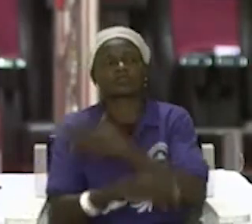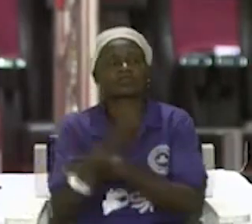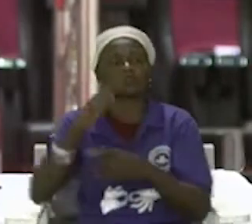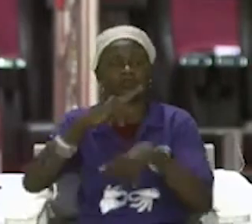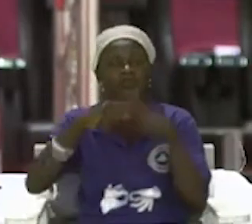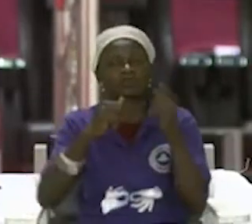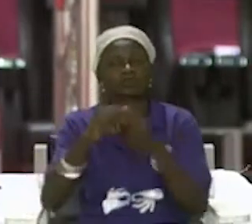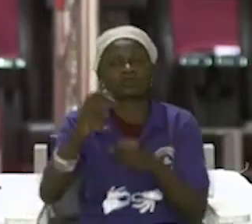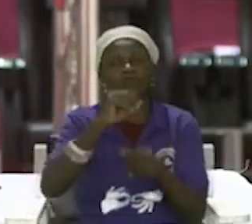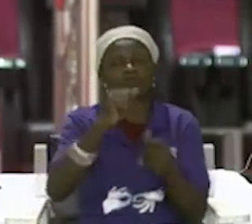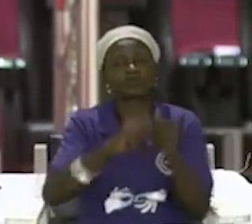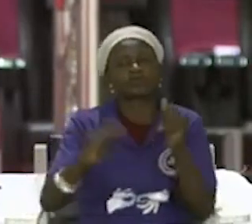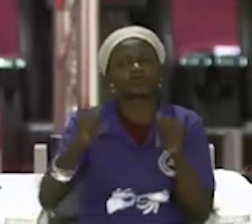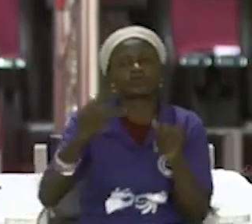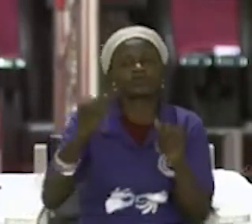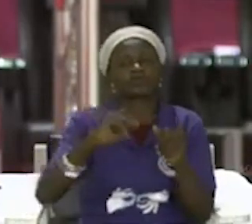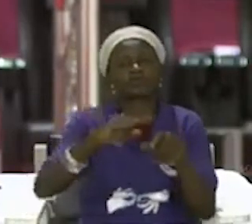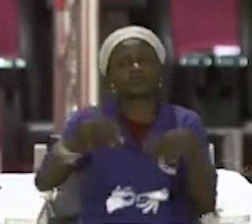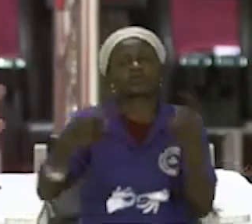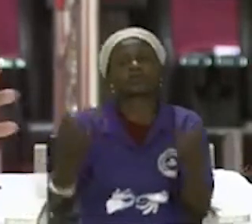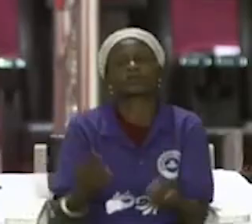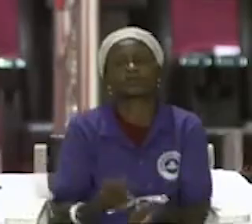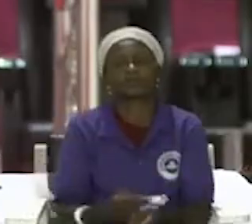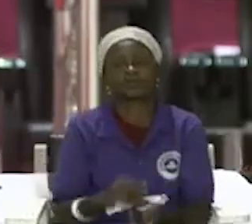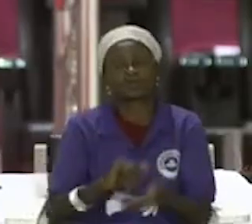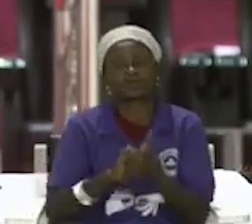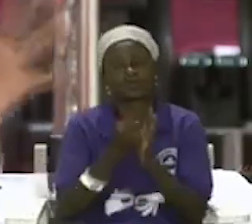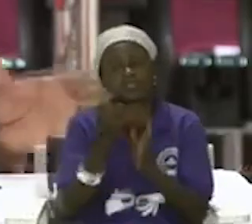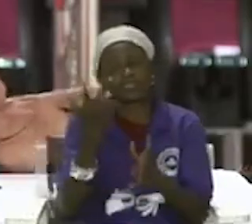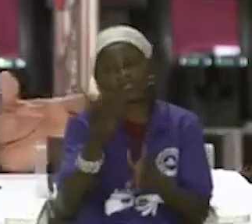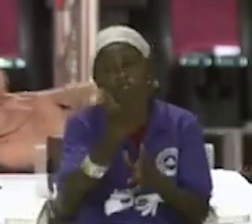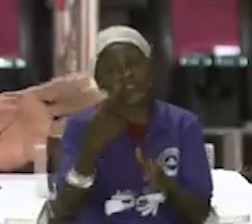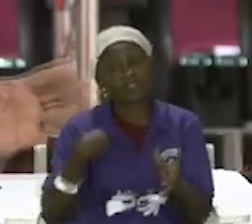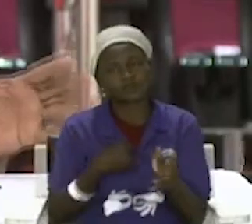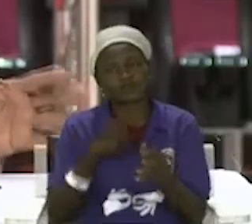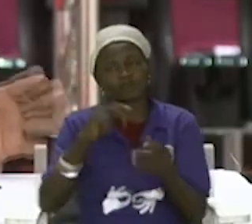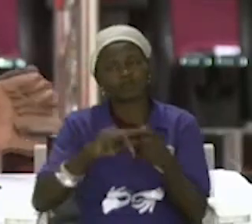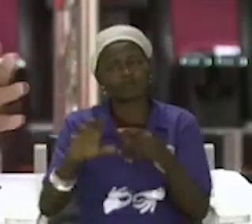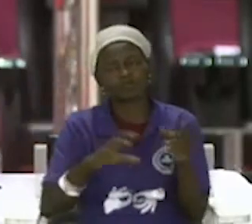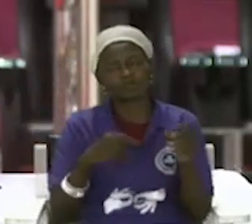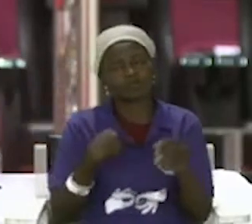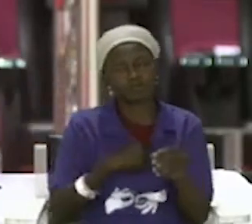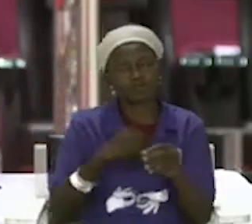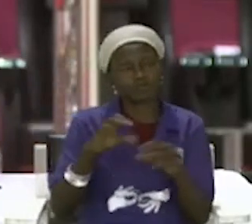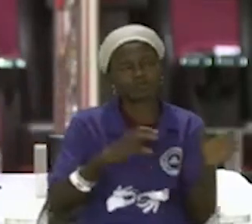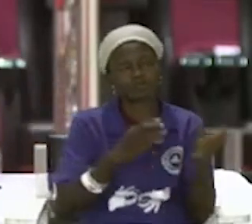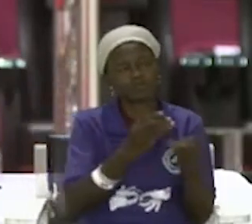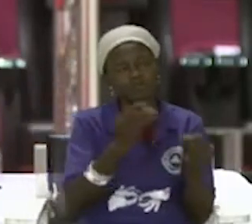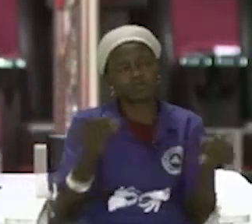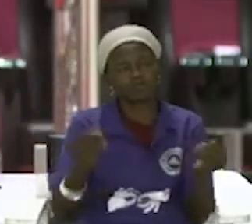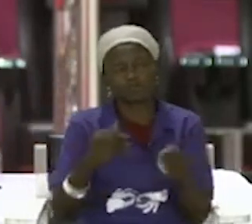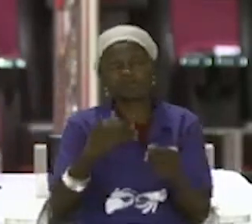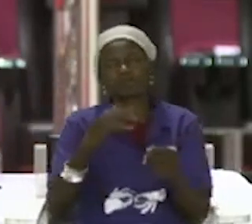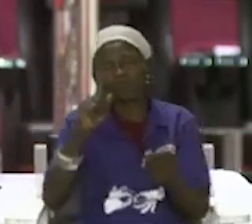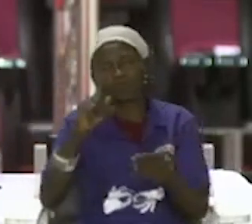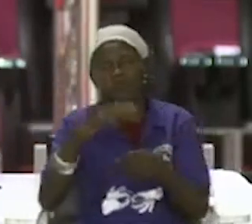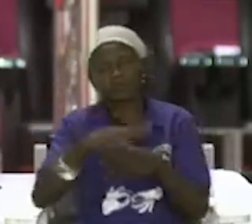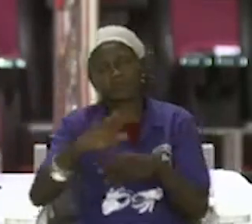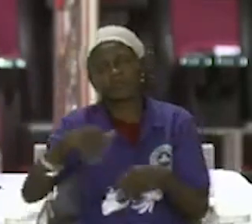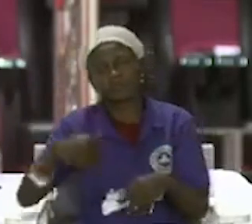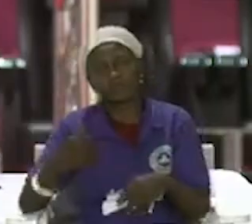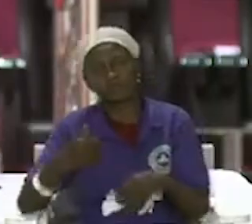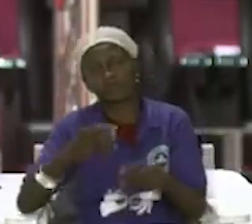them wherever they go. So these are the things we need to do. We'll do quite a few of them simultaneously so